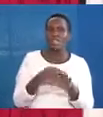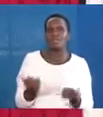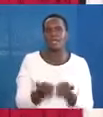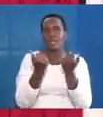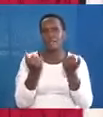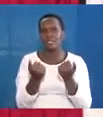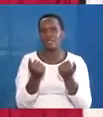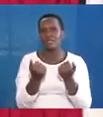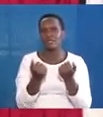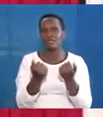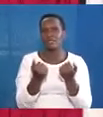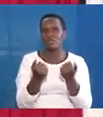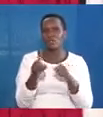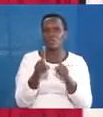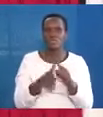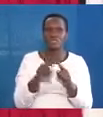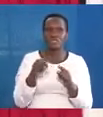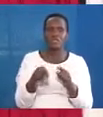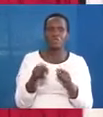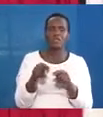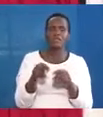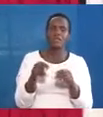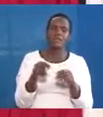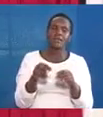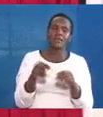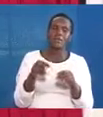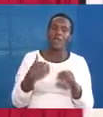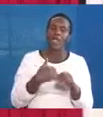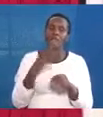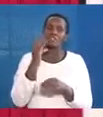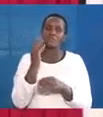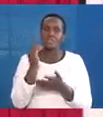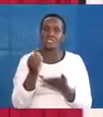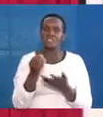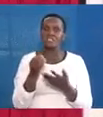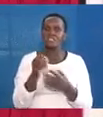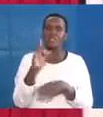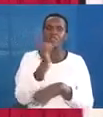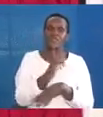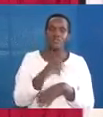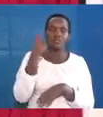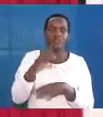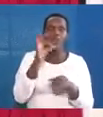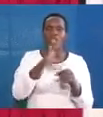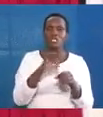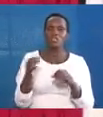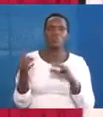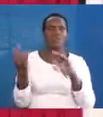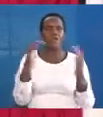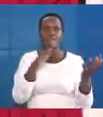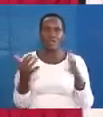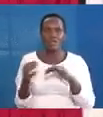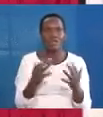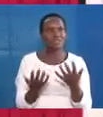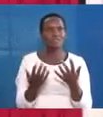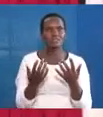been evident in the never-ending threat of post-election violence, in the growing feelings that its